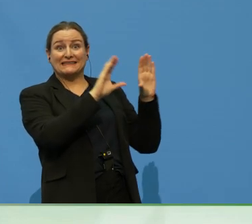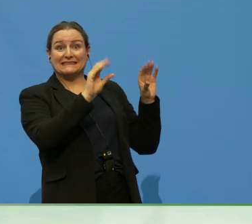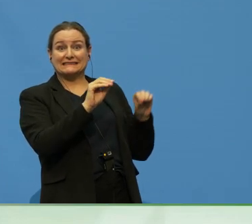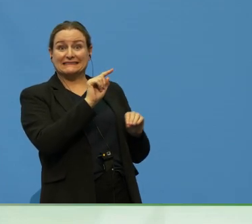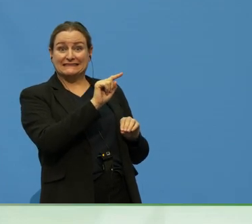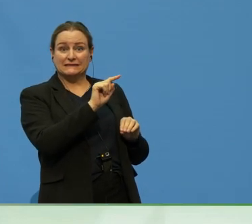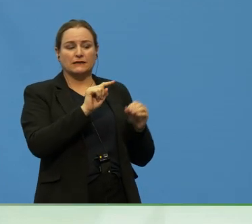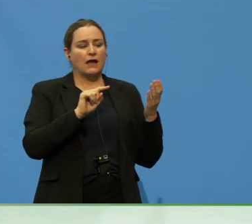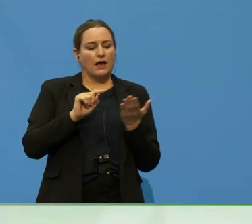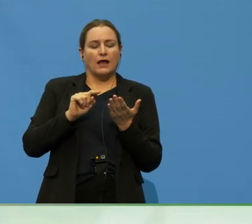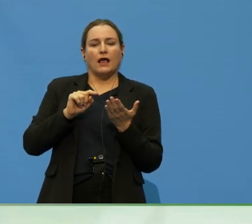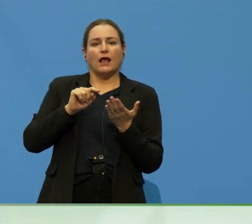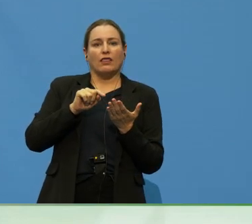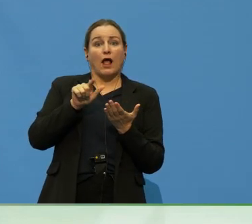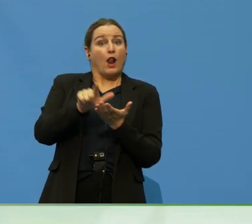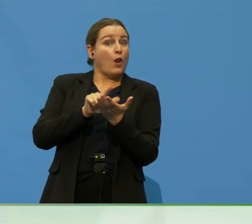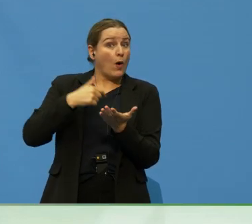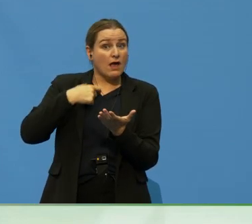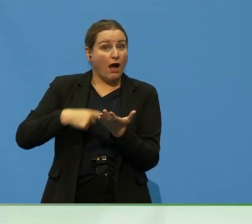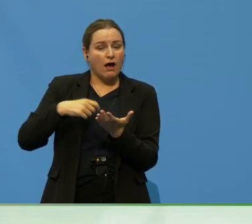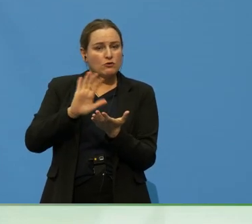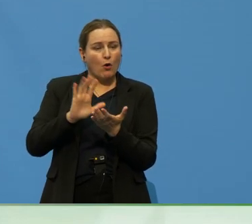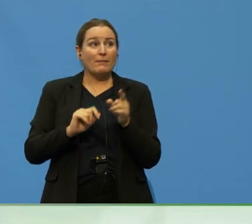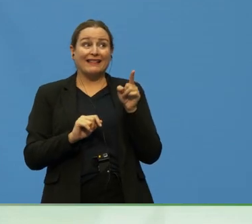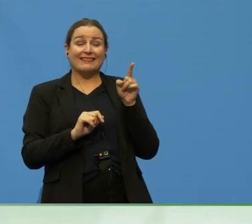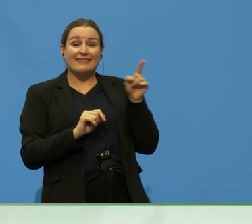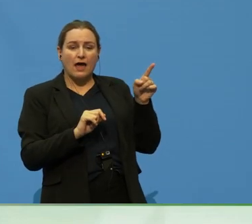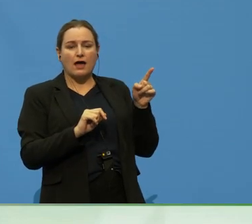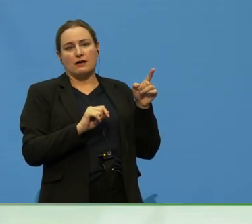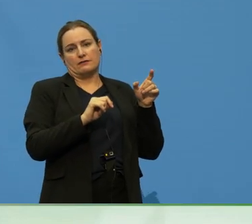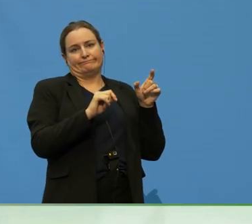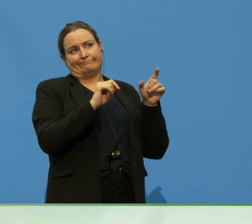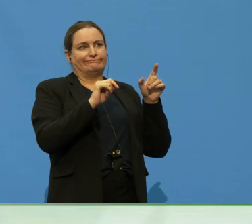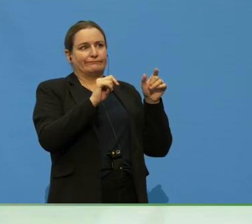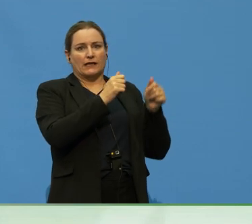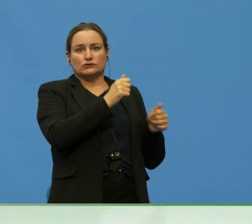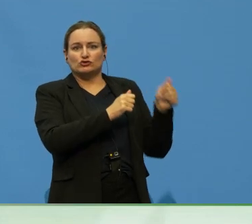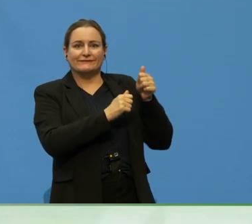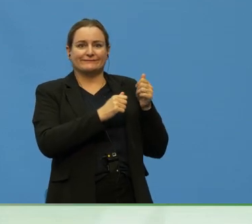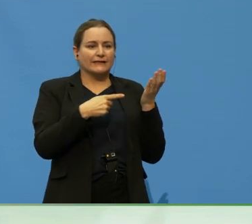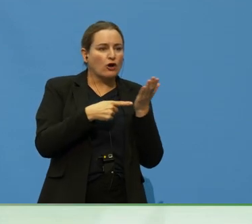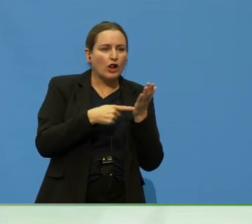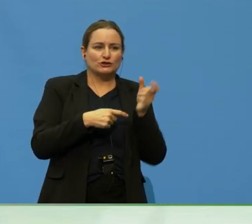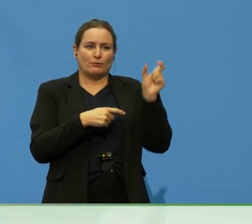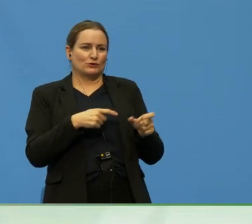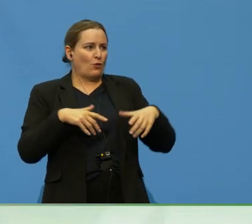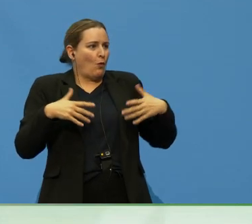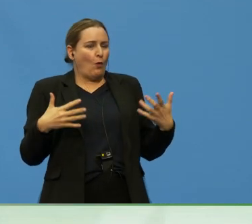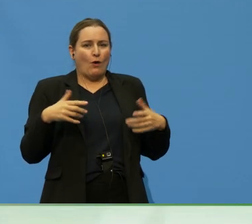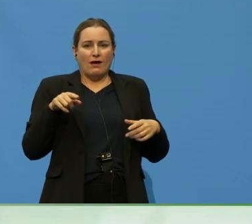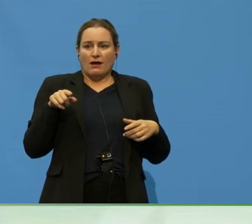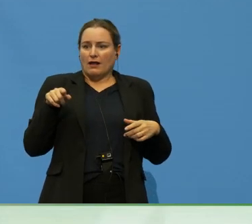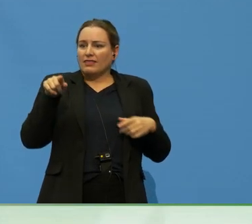legislation is trying to get at. Not the lawyers, but the head of property. Not the lawyers, but the chief technology officer, sitting, working